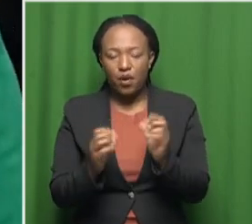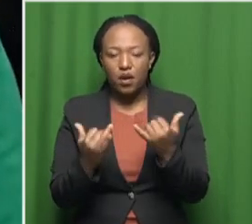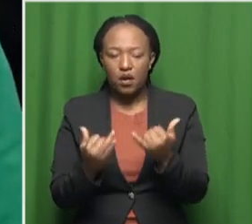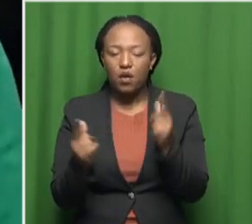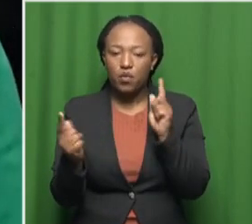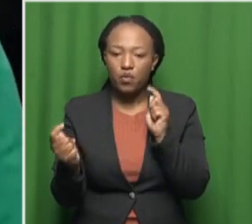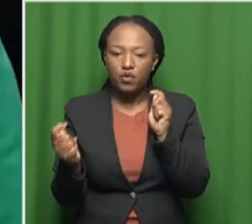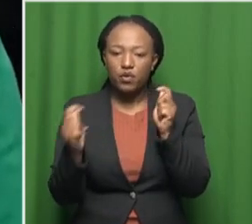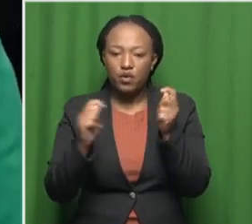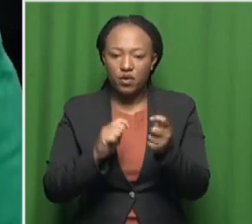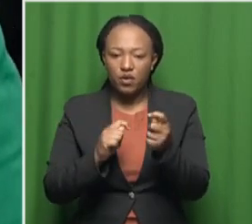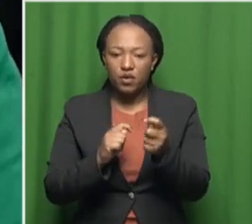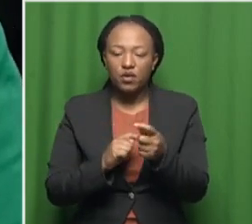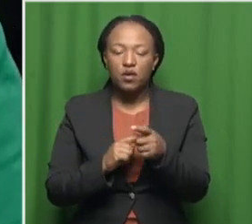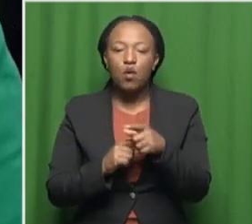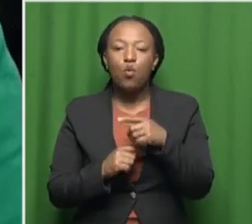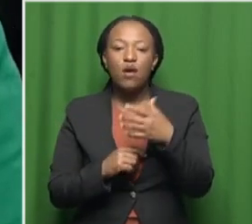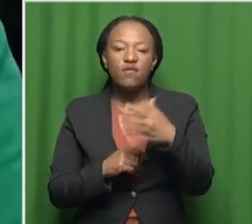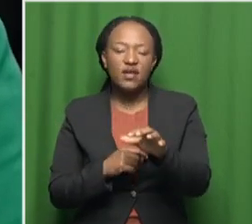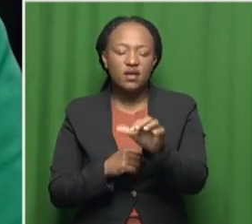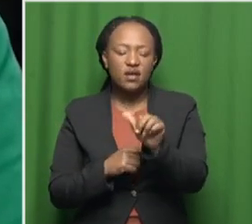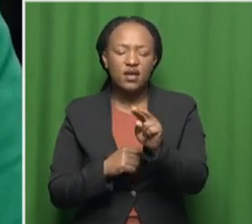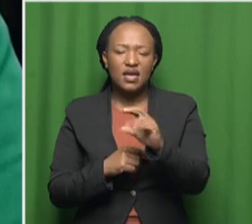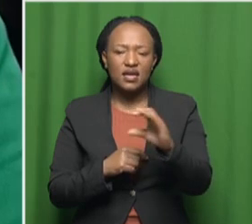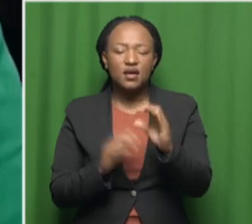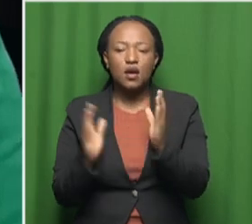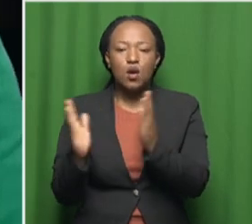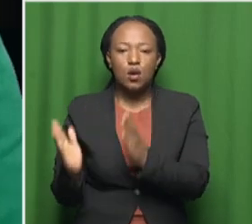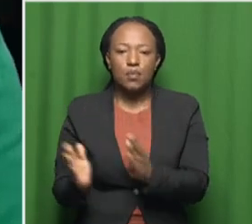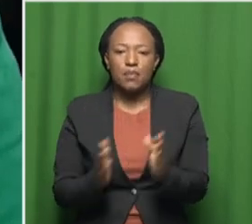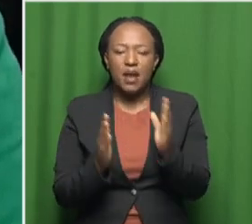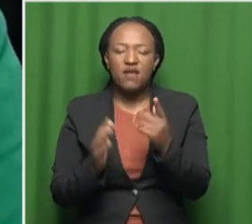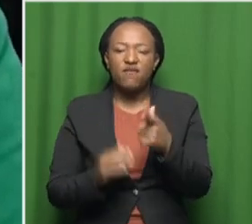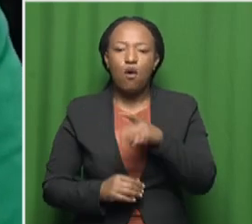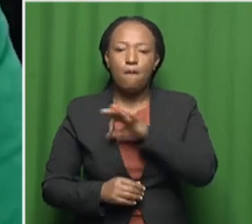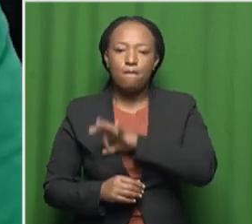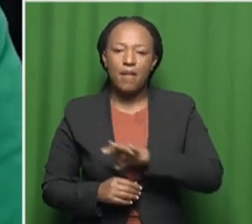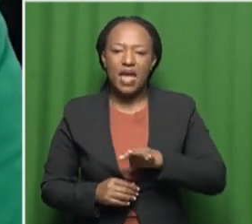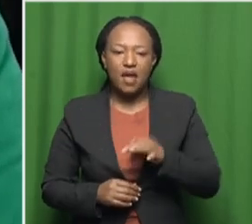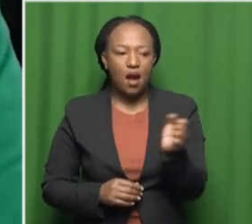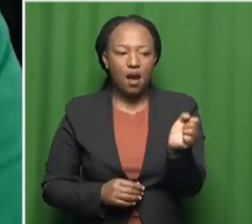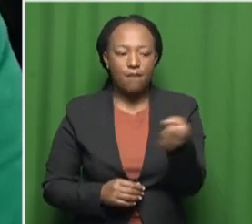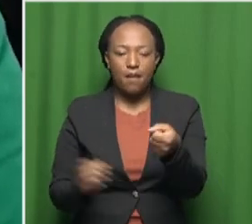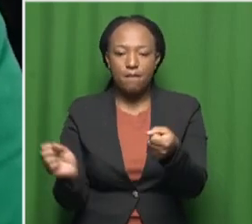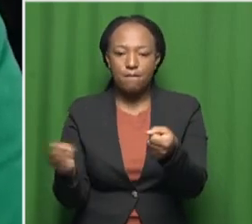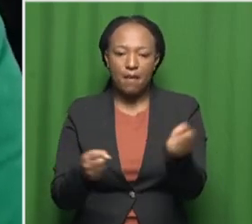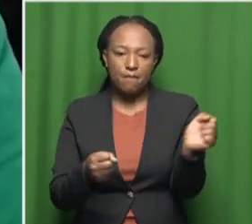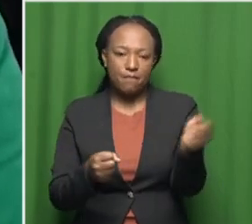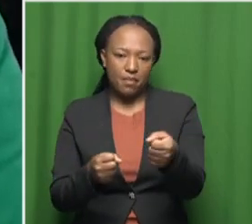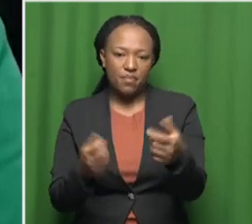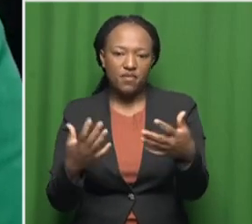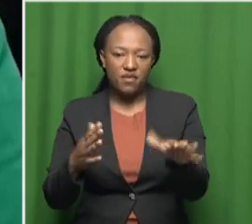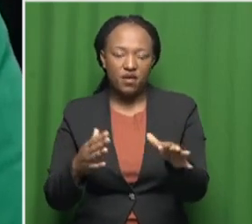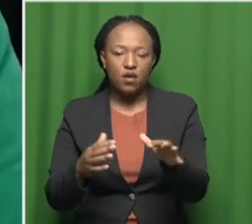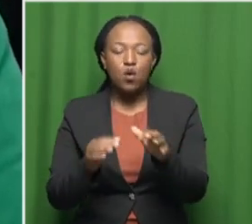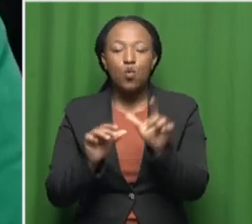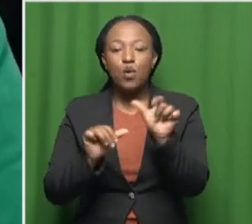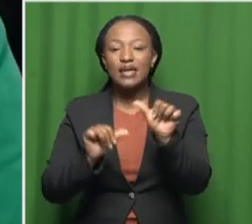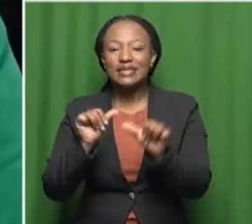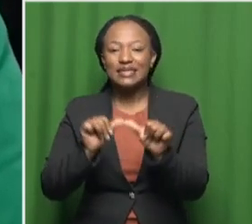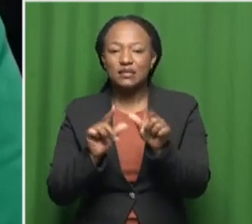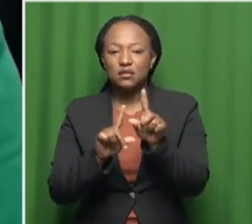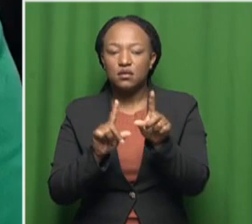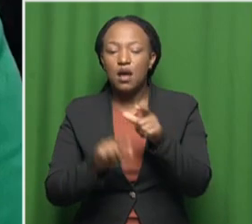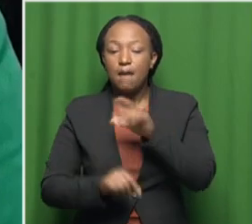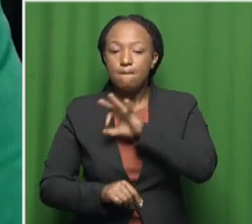example, if you look at how the governing party did things when we were preparing for appointment of mayors, one of the critical questions, we needed to assess those that are going